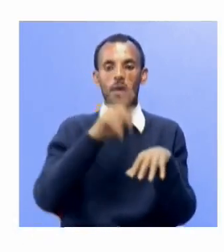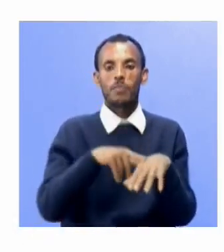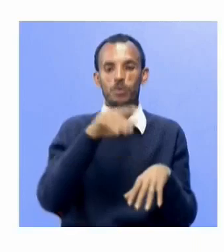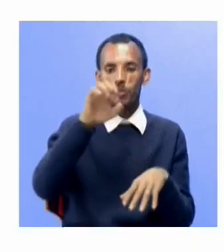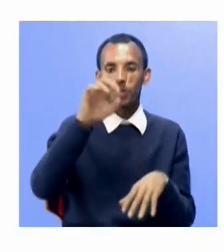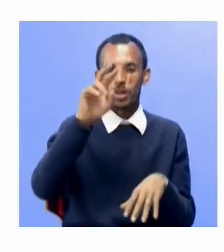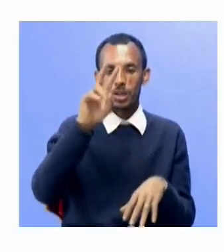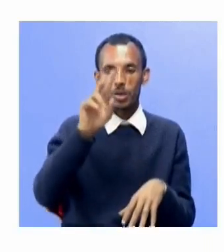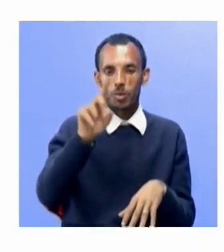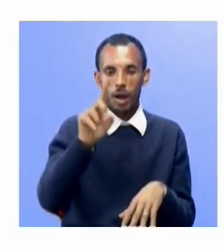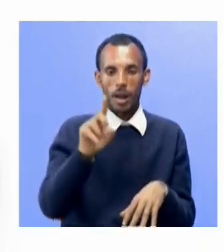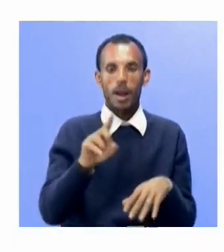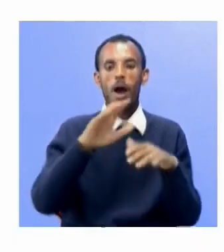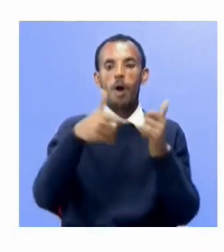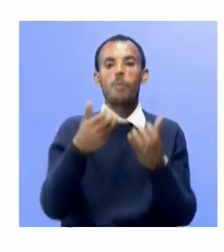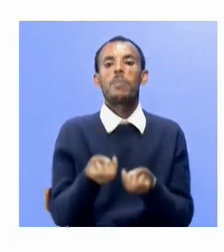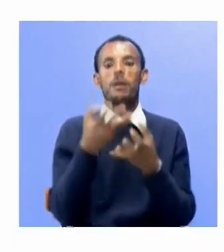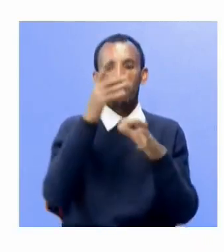42,